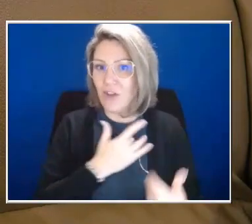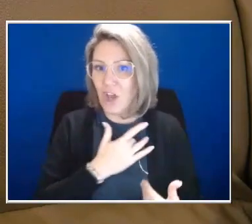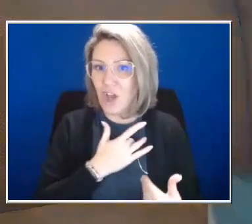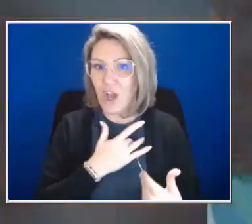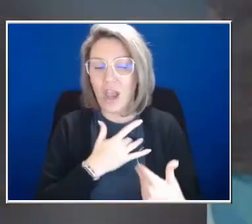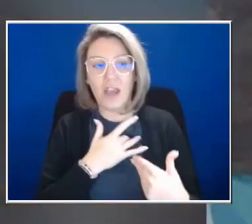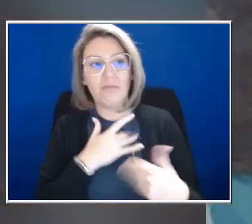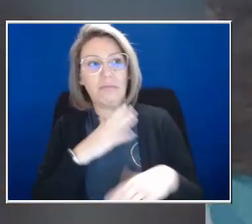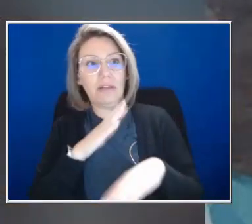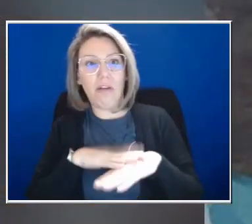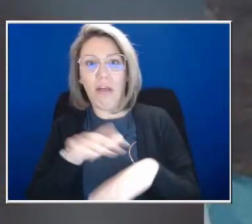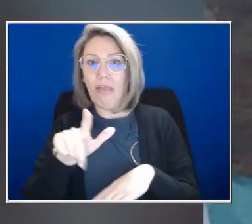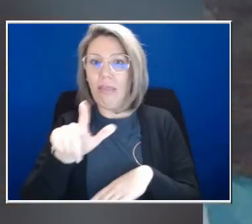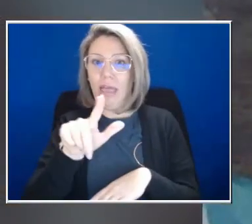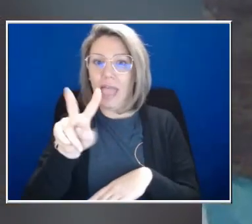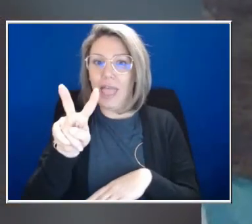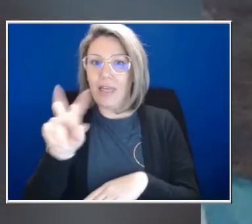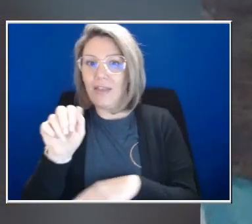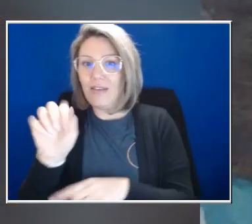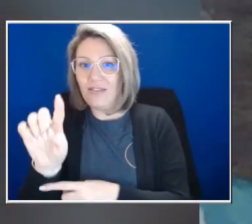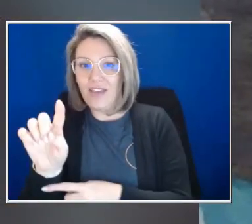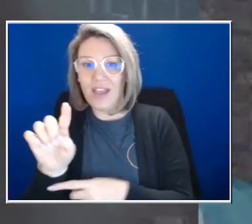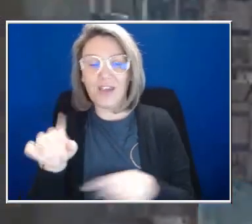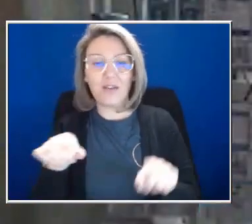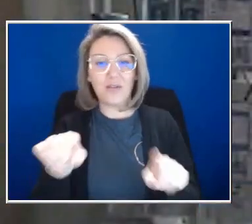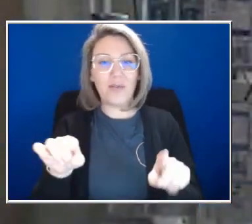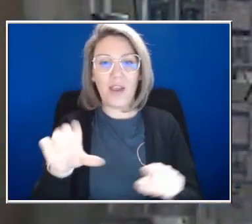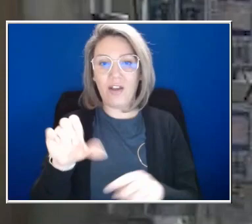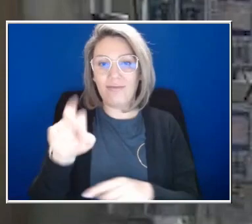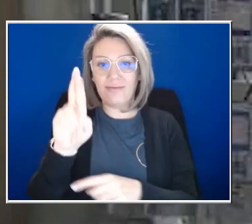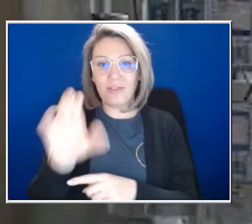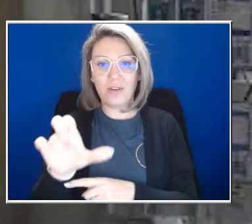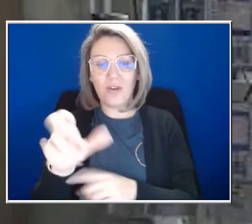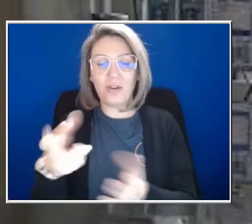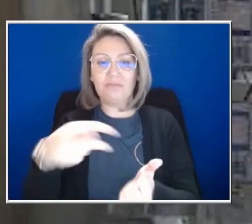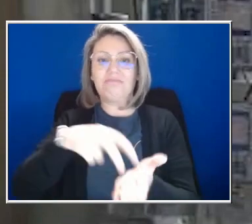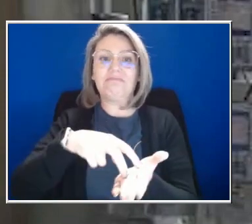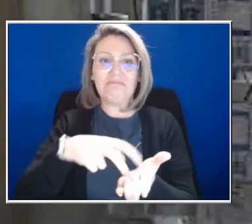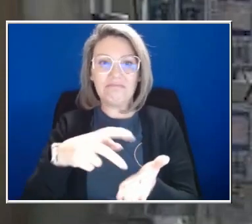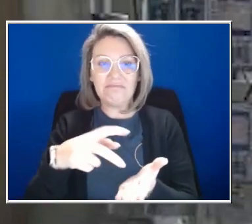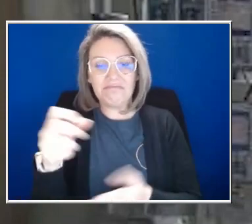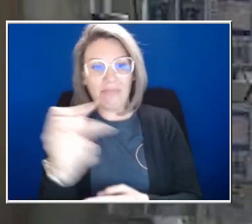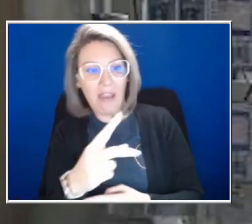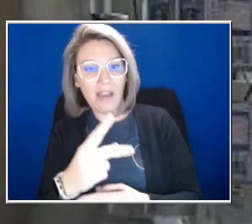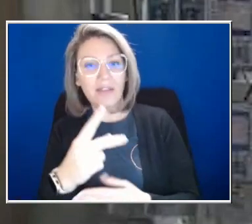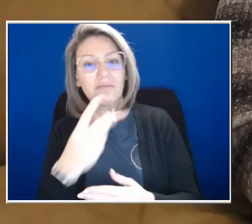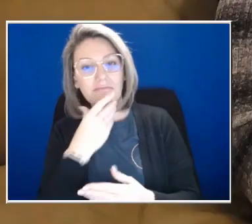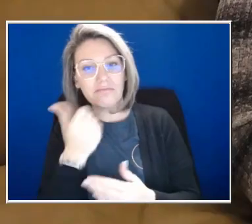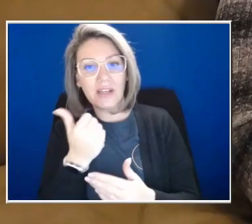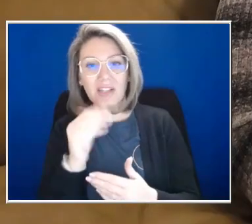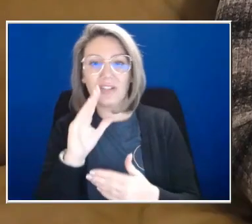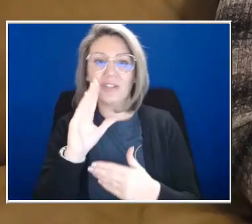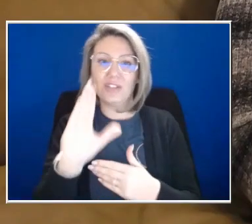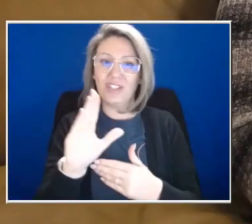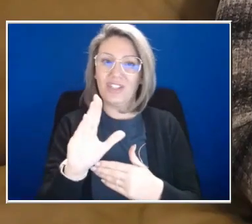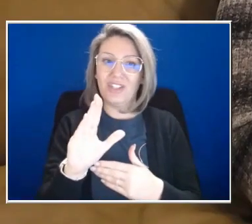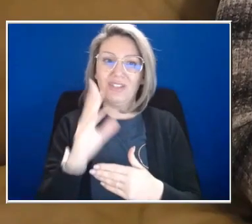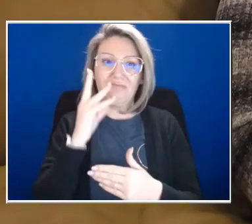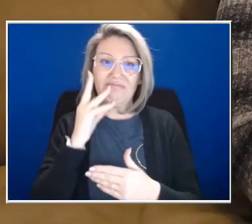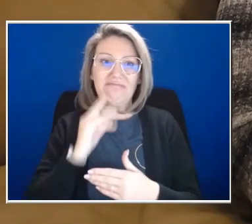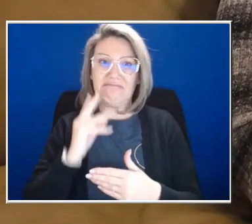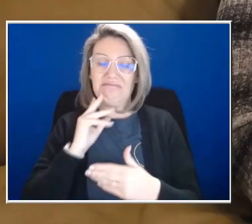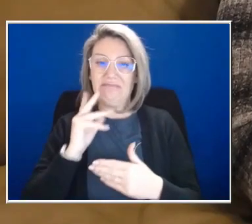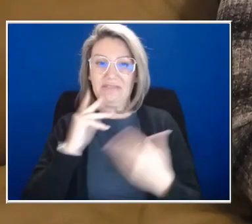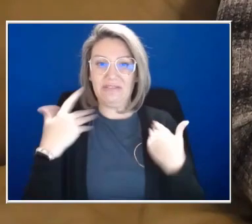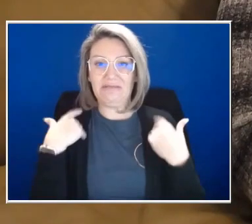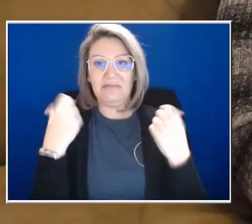I'm ready to go. While Corey had a better bounce back, Christina's road to recovery was quite different. Corey got through it like a rock star, though.